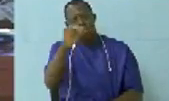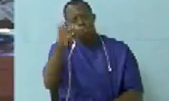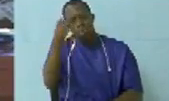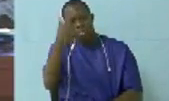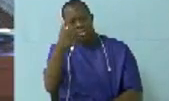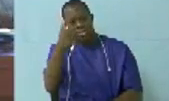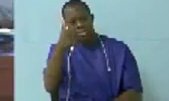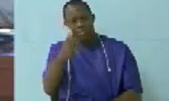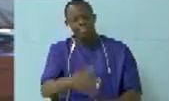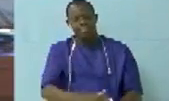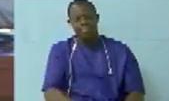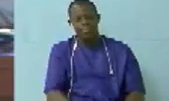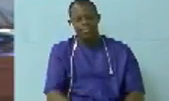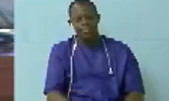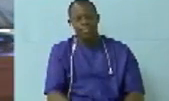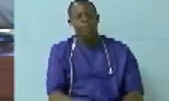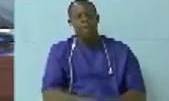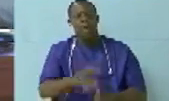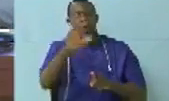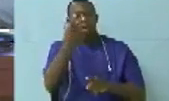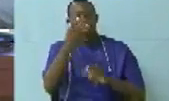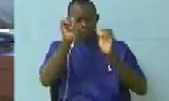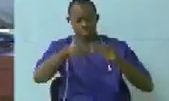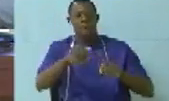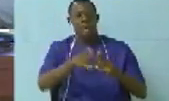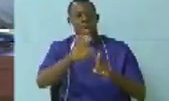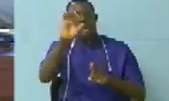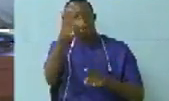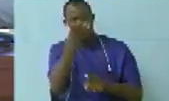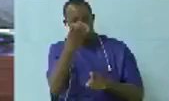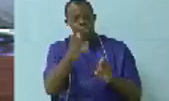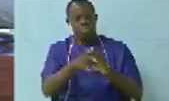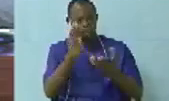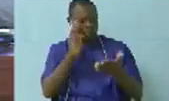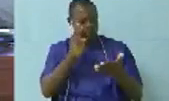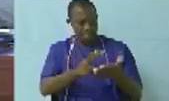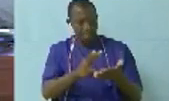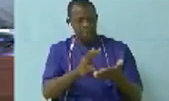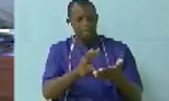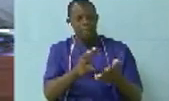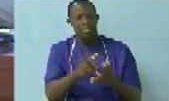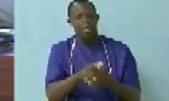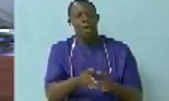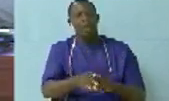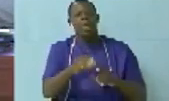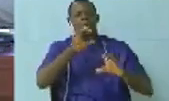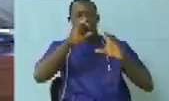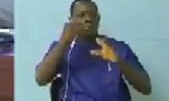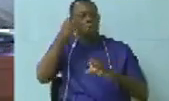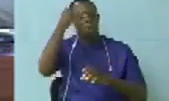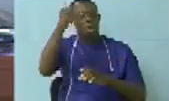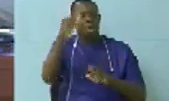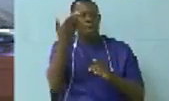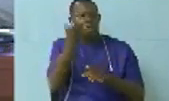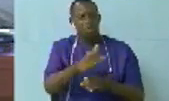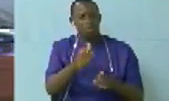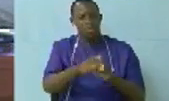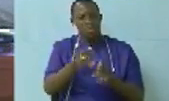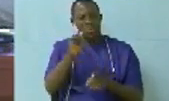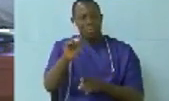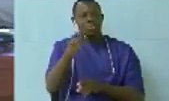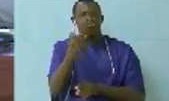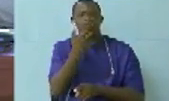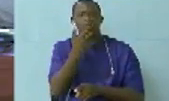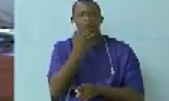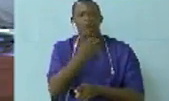2006, we would be able to see a call emanating from this